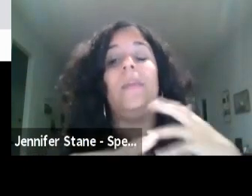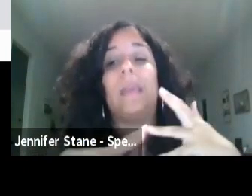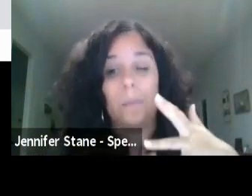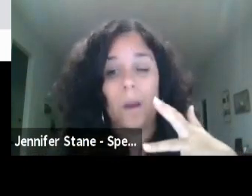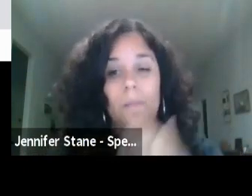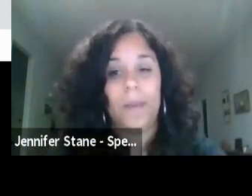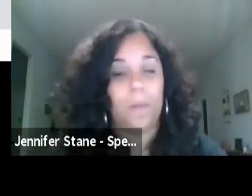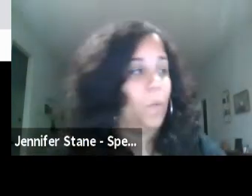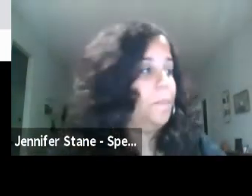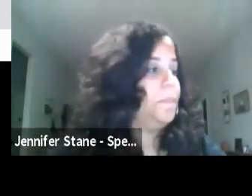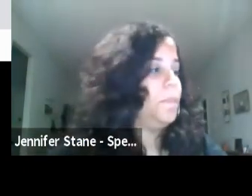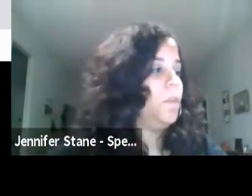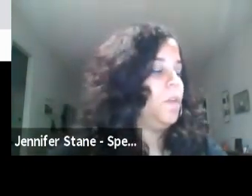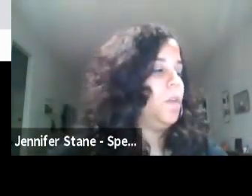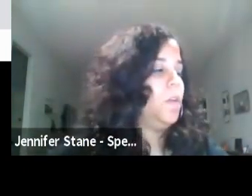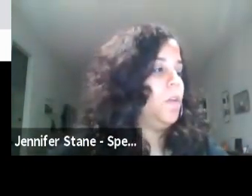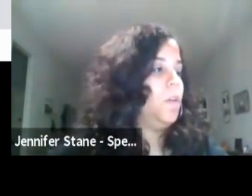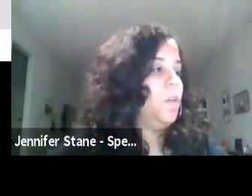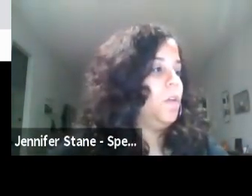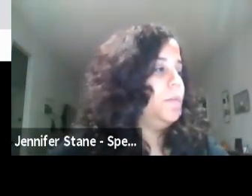was thinking about becoming one.